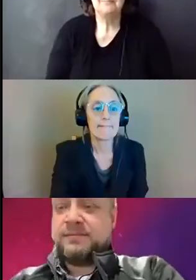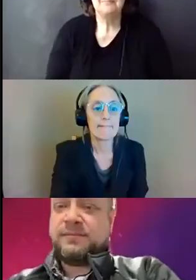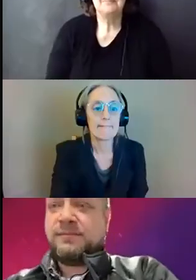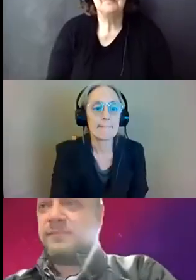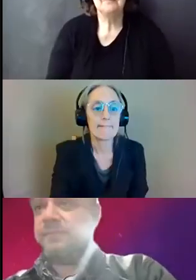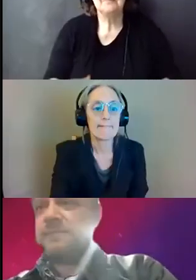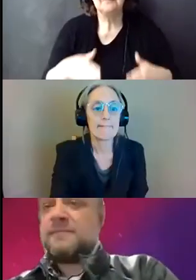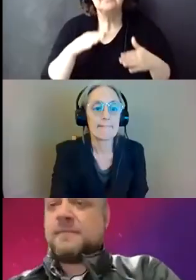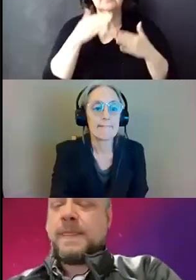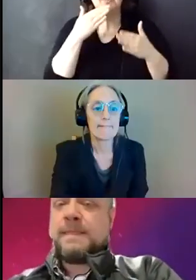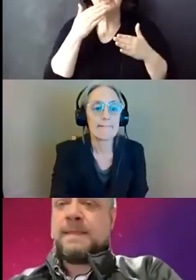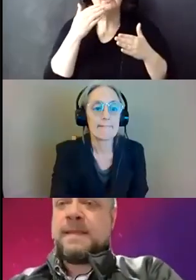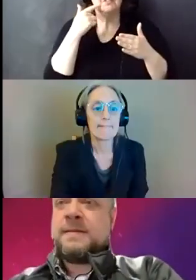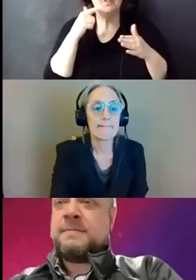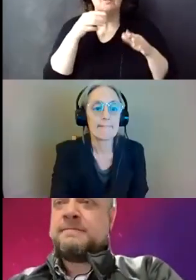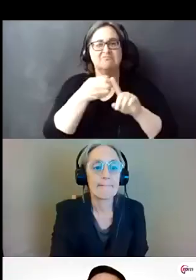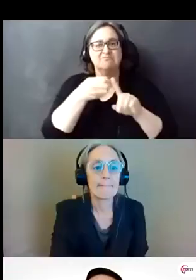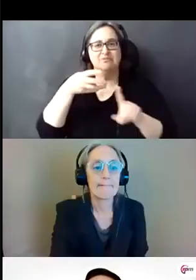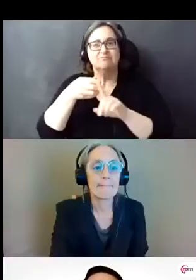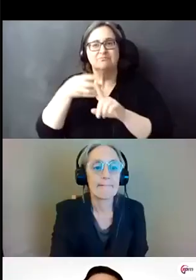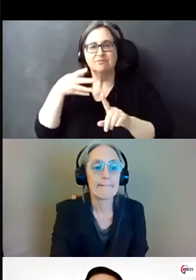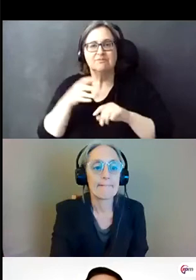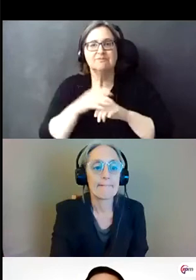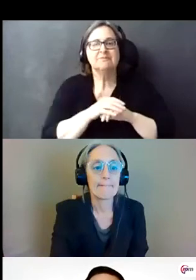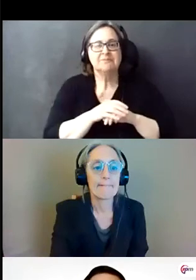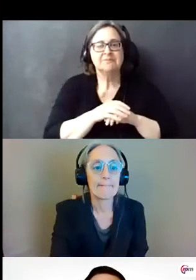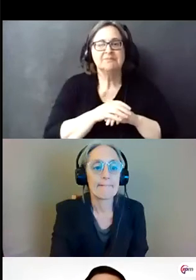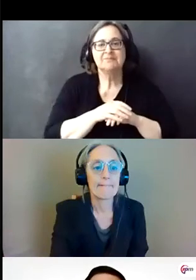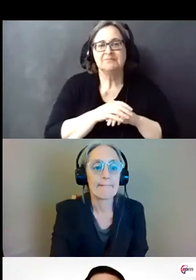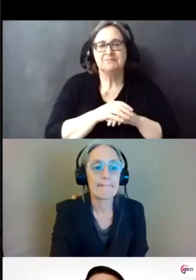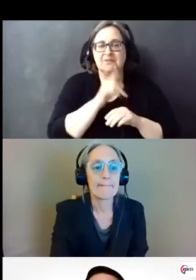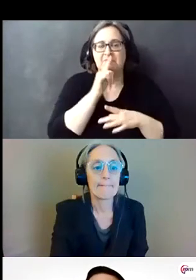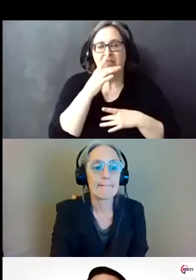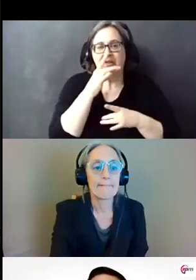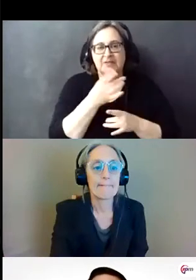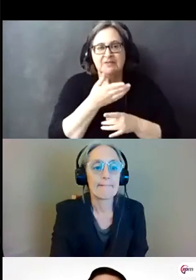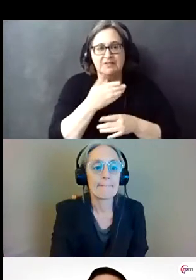Thanks, Rob, for taking through us a lot of the detail and a lot of the really interesting